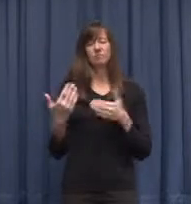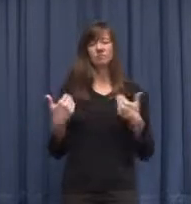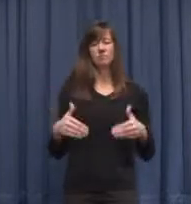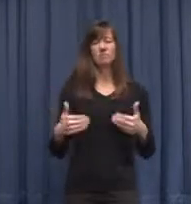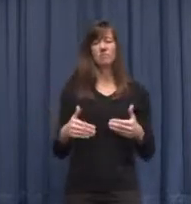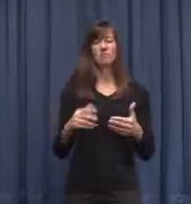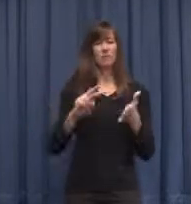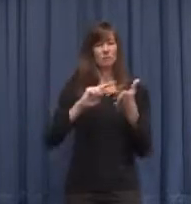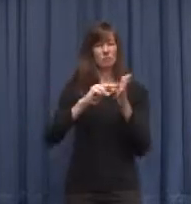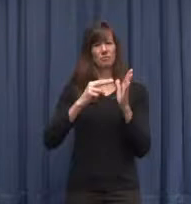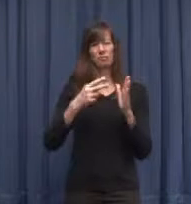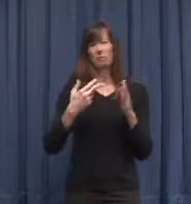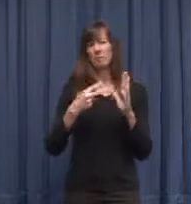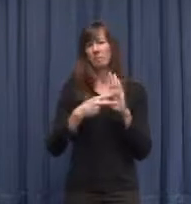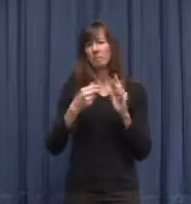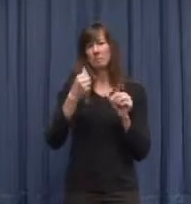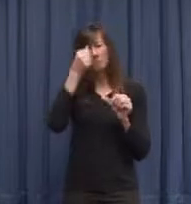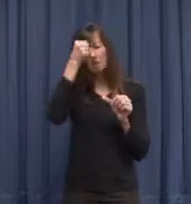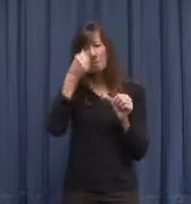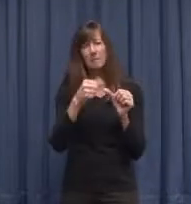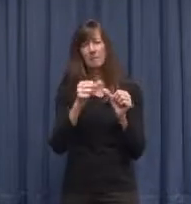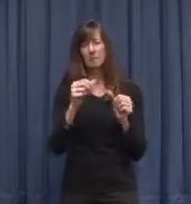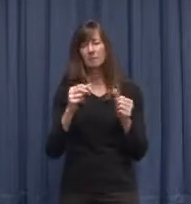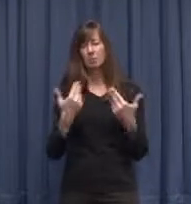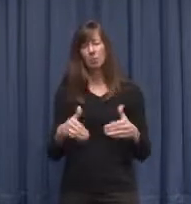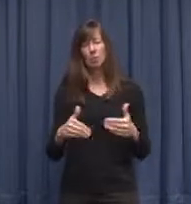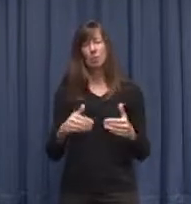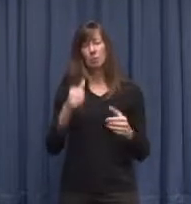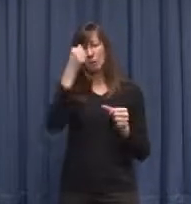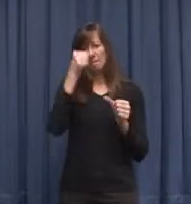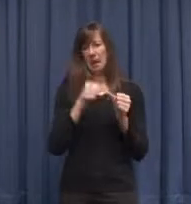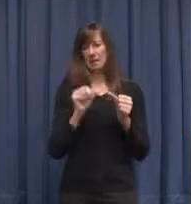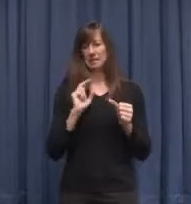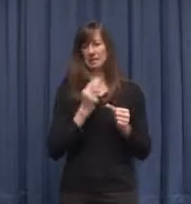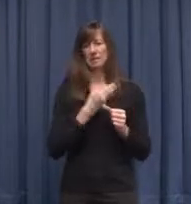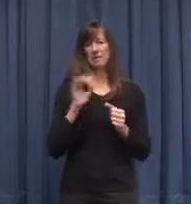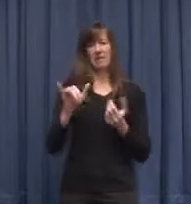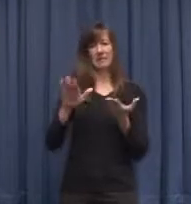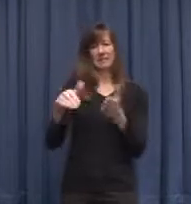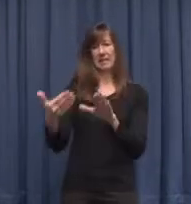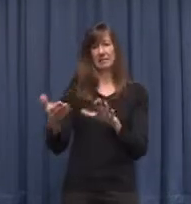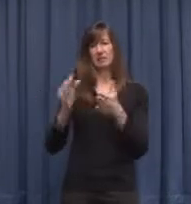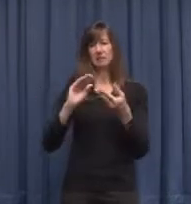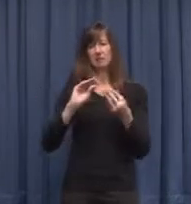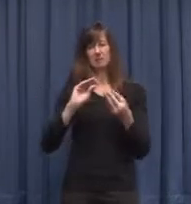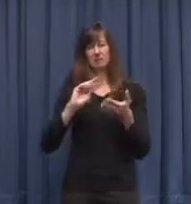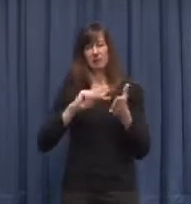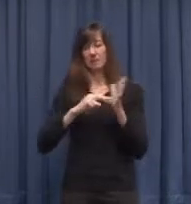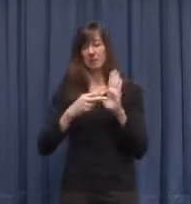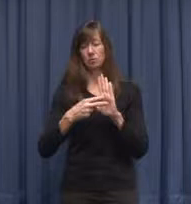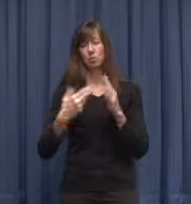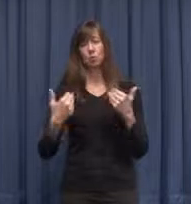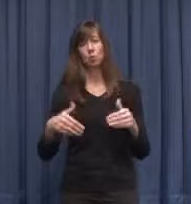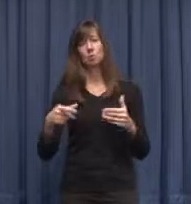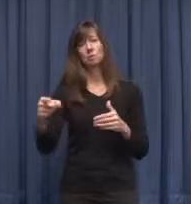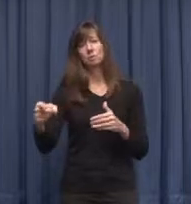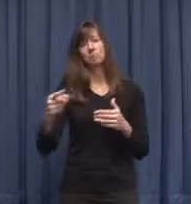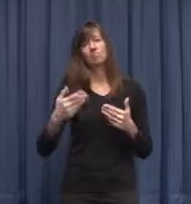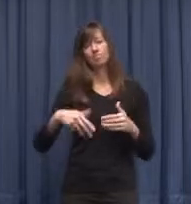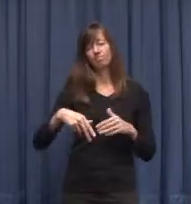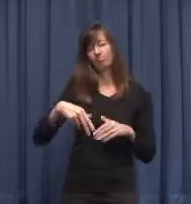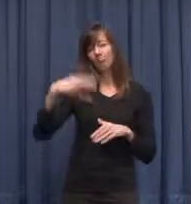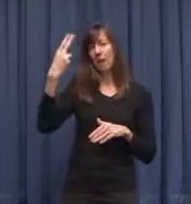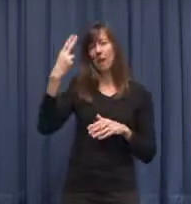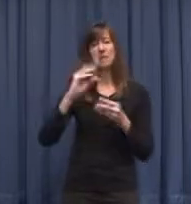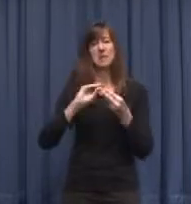of COVID and bringing us just shy of reaching triple digits in terms of the number of our residents